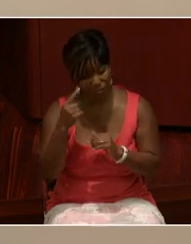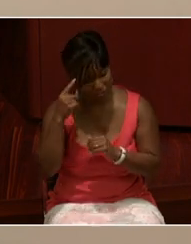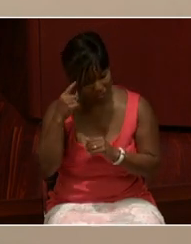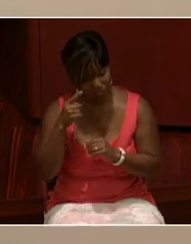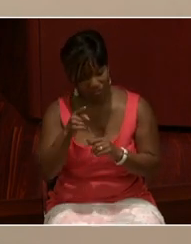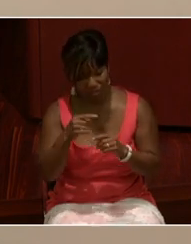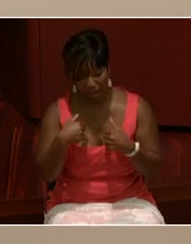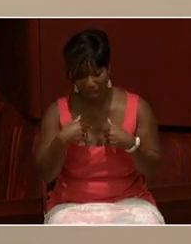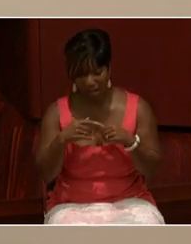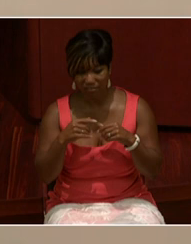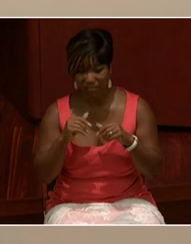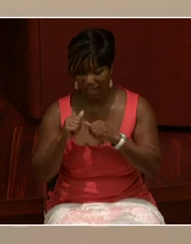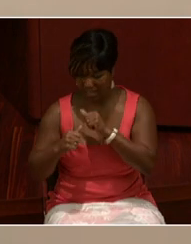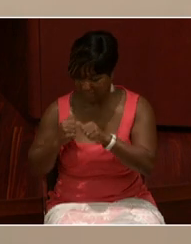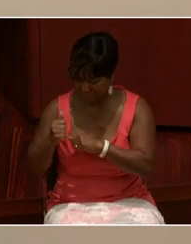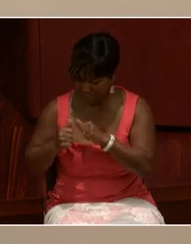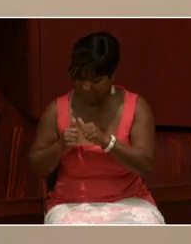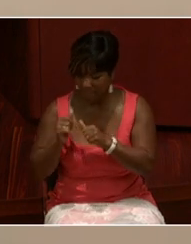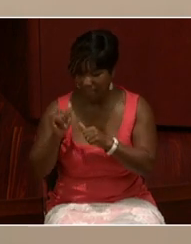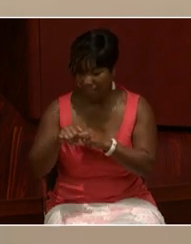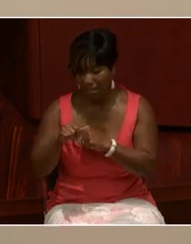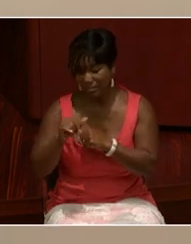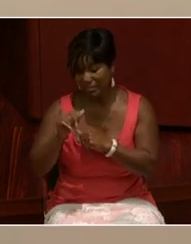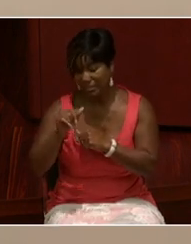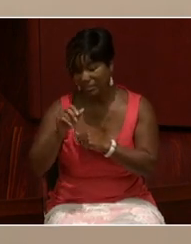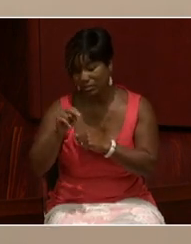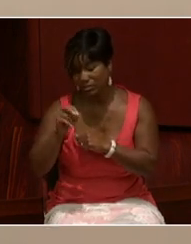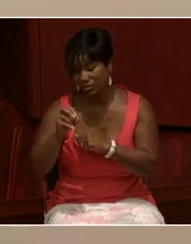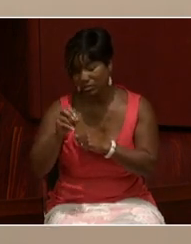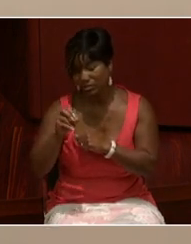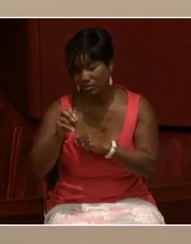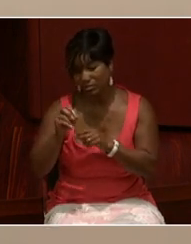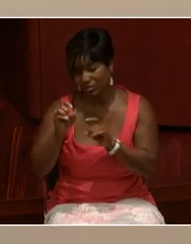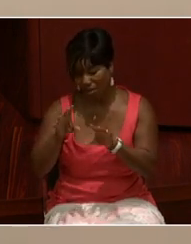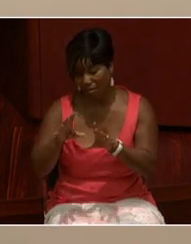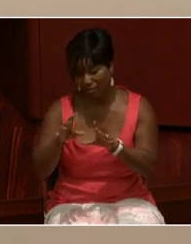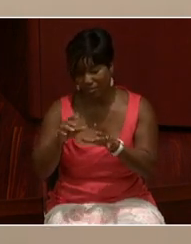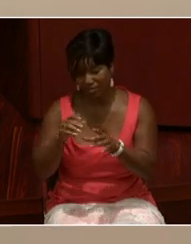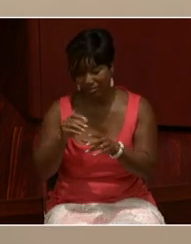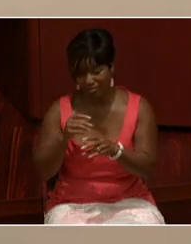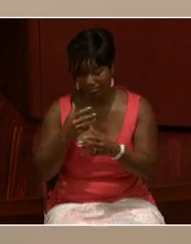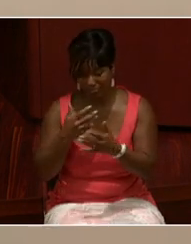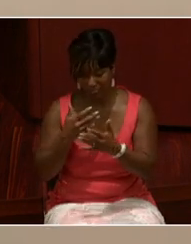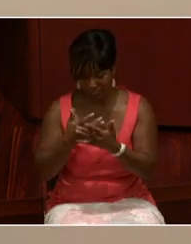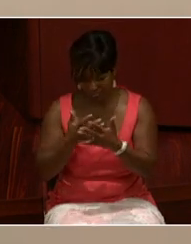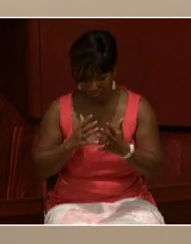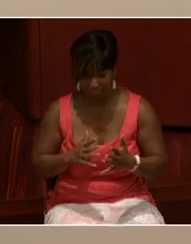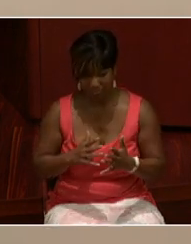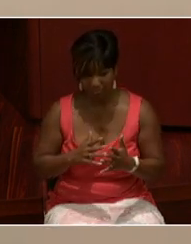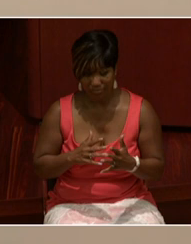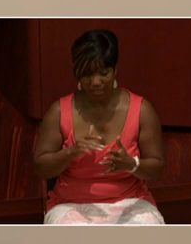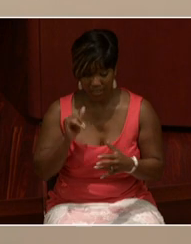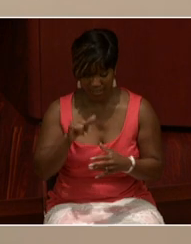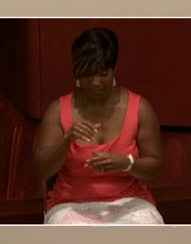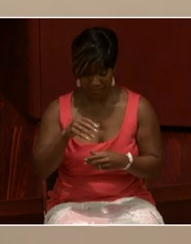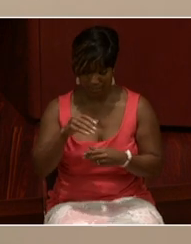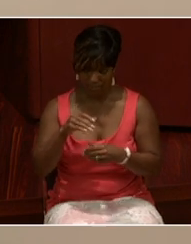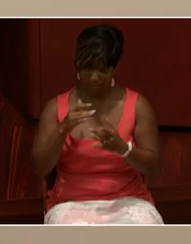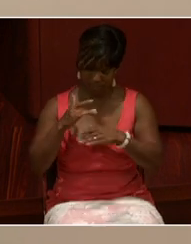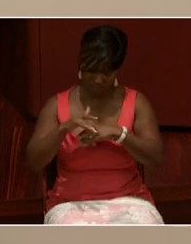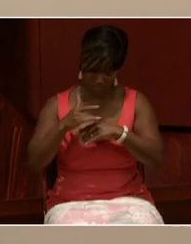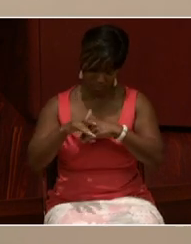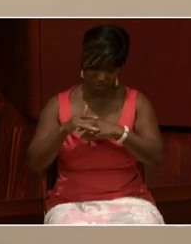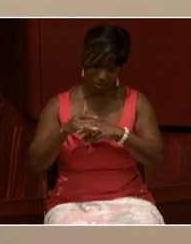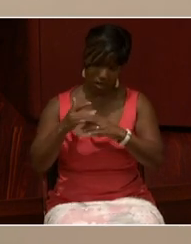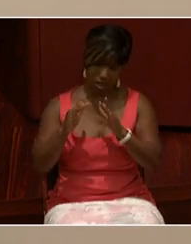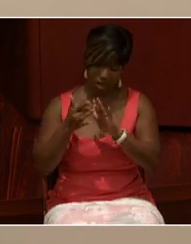have an ancestor that was a notorious offender. That series also is available online, though you don't